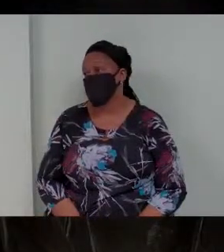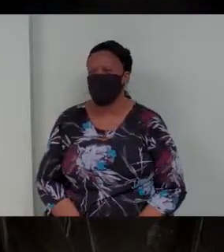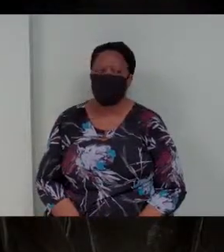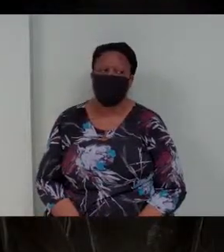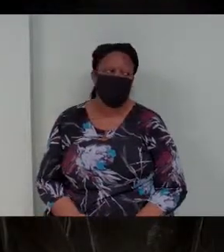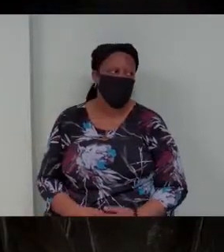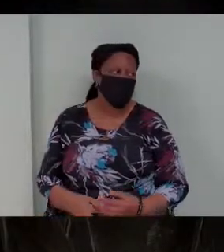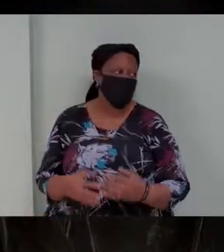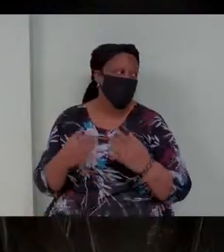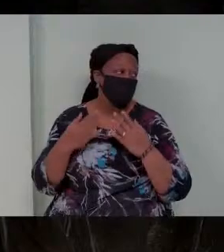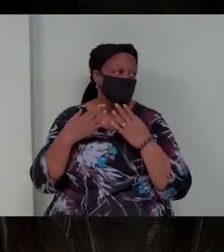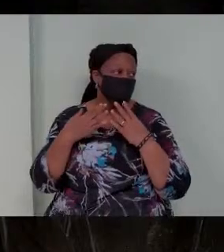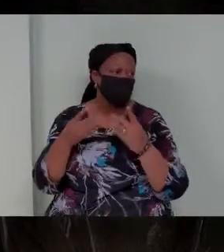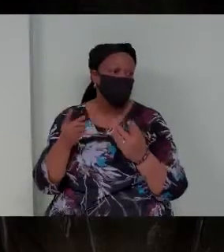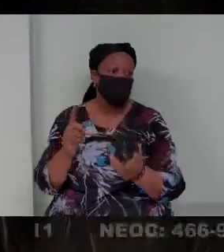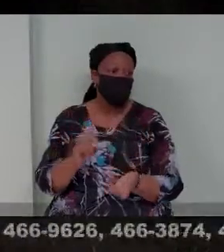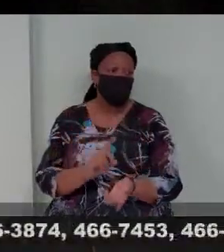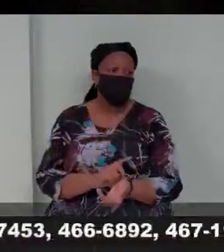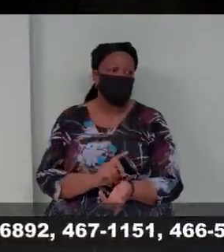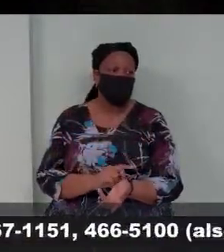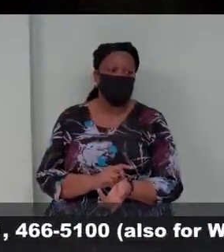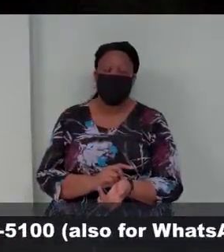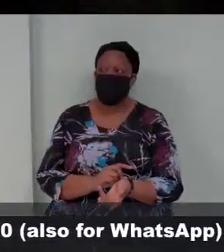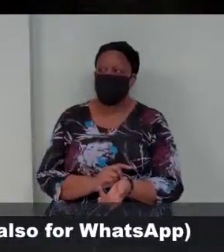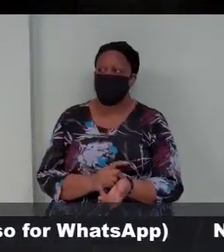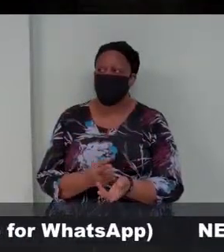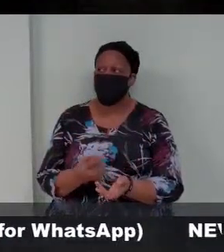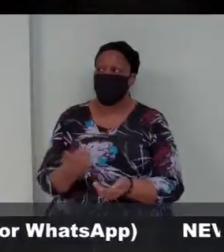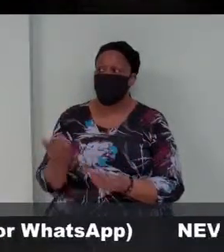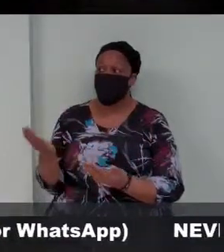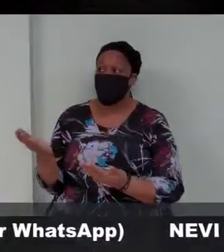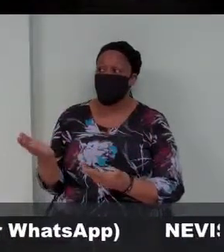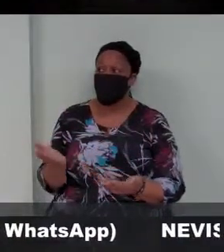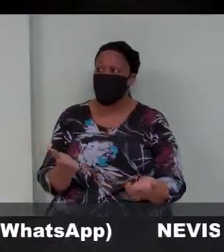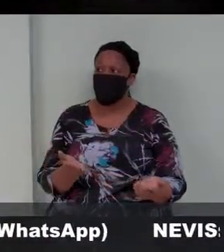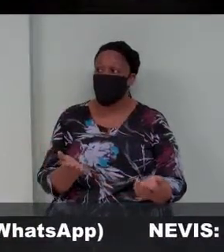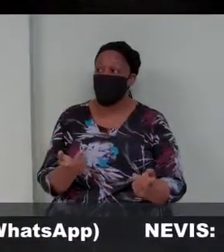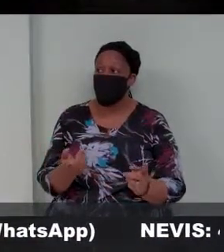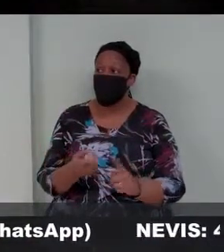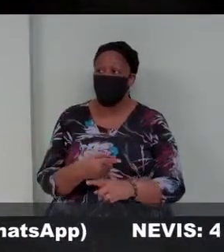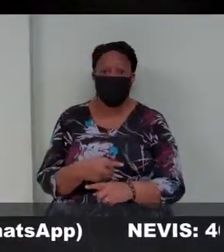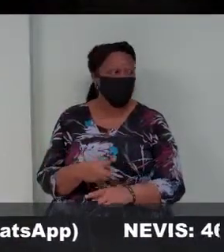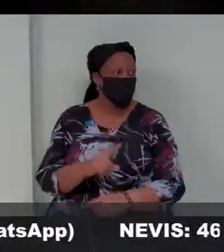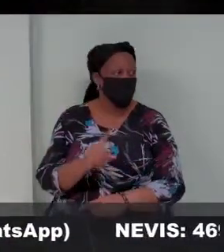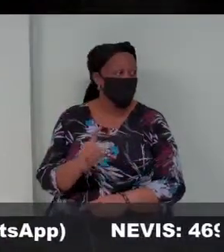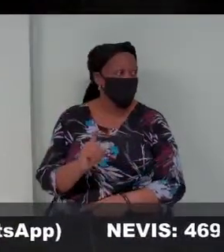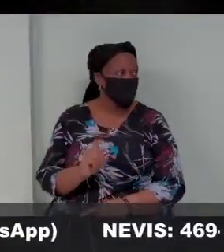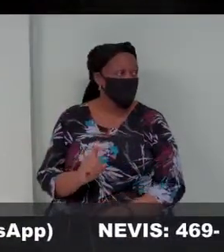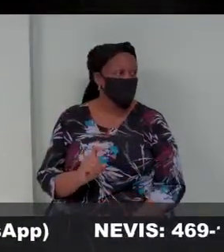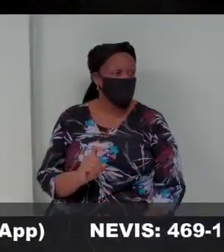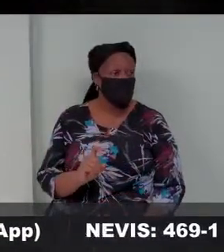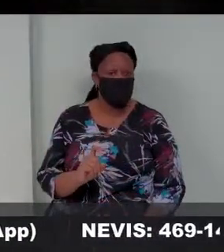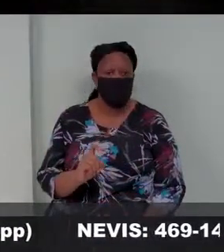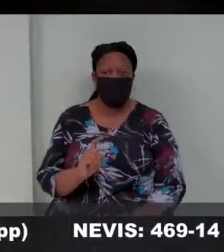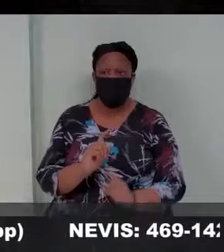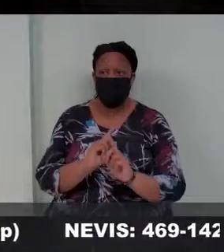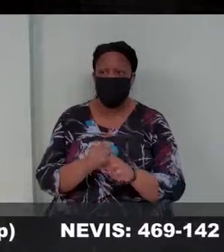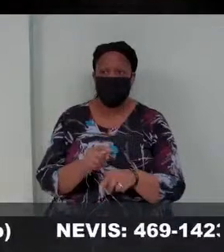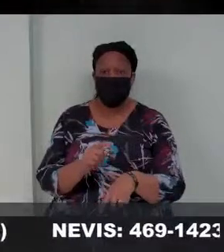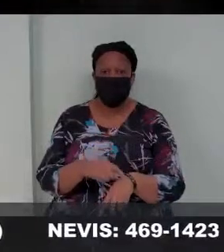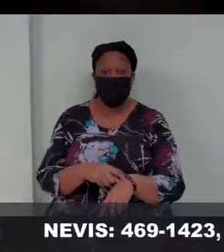Thank you very much, Dr. Laws. That brings us now to our question and